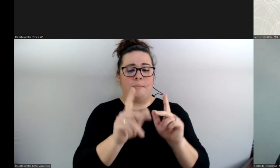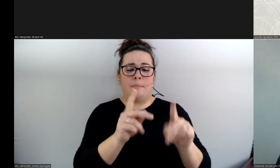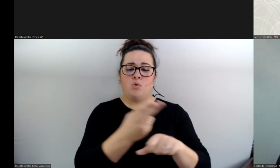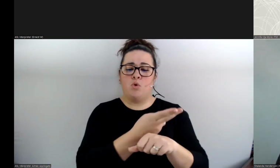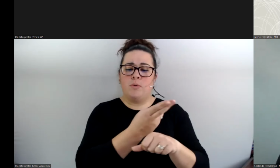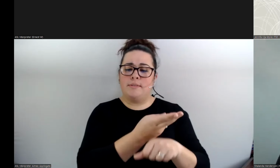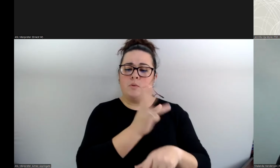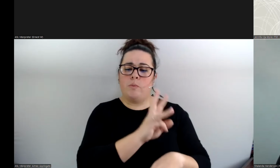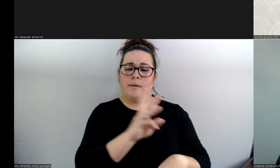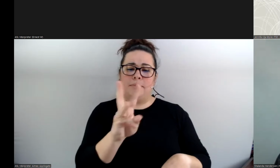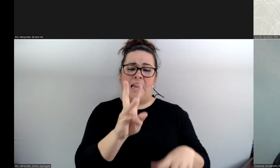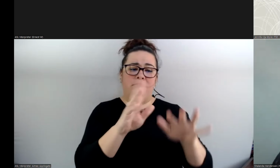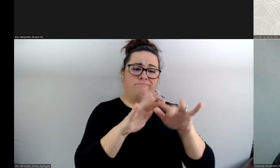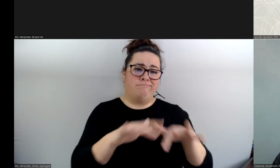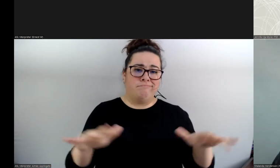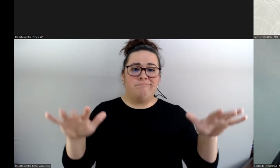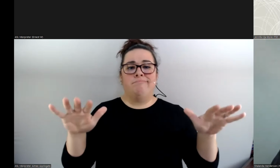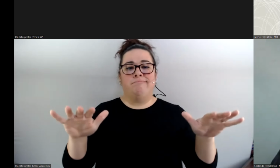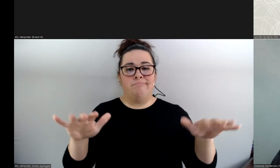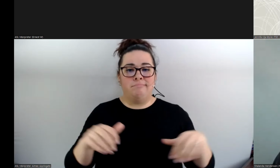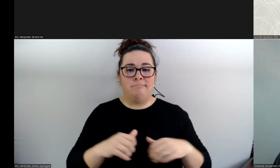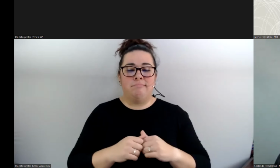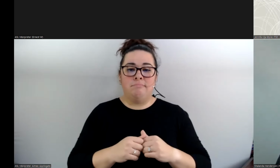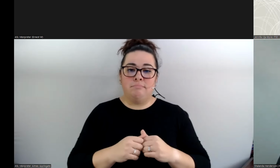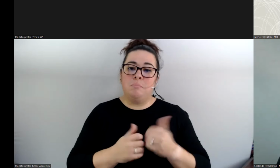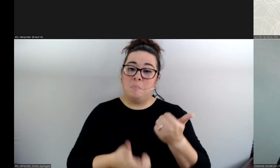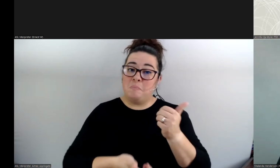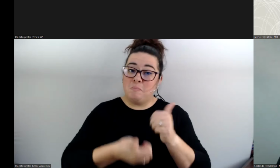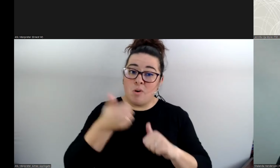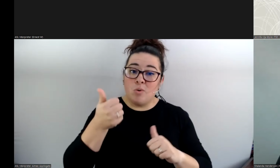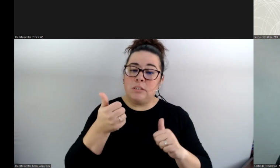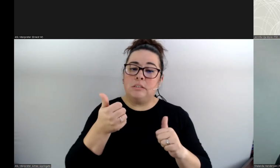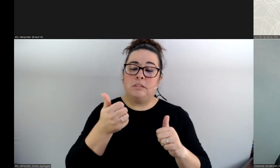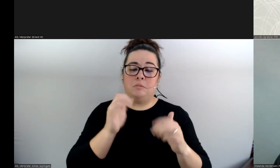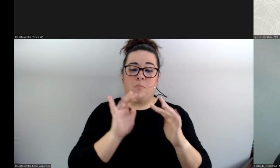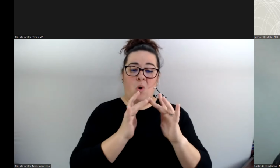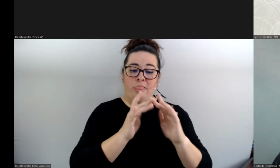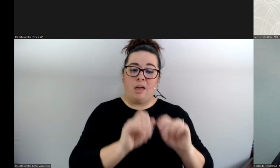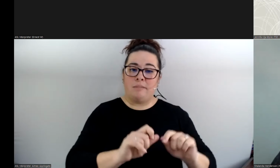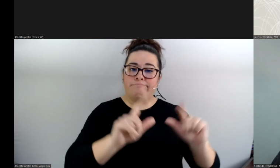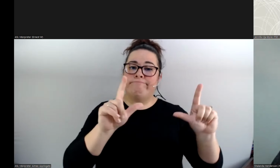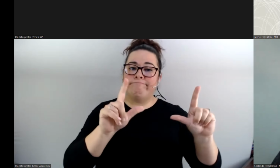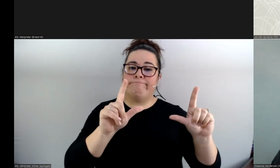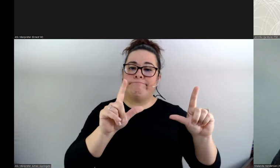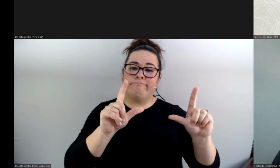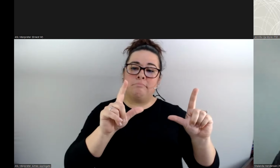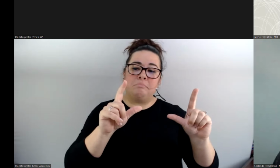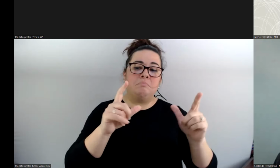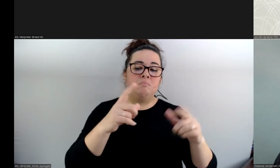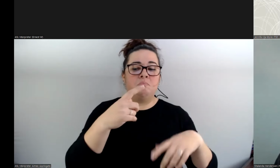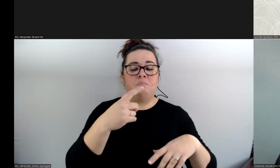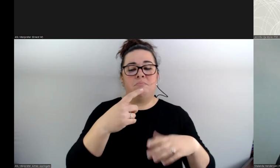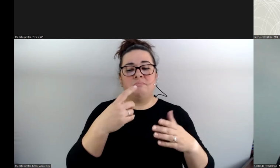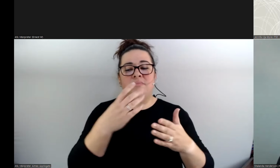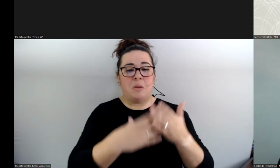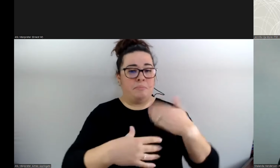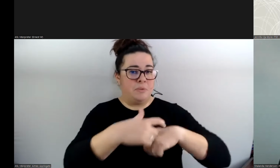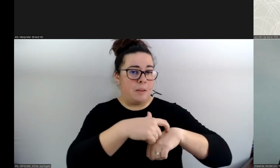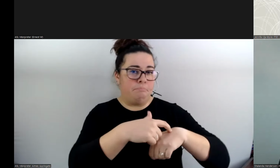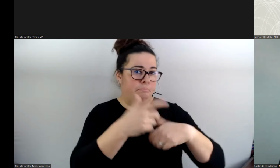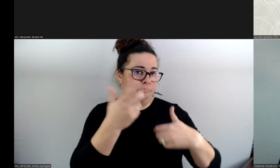that those who have responded, most have at least visited the site at least some point in time. It's seeing that most